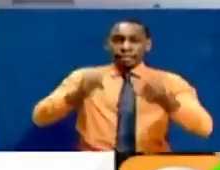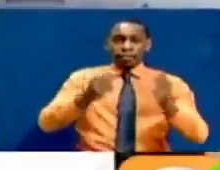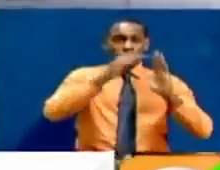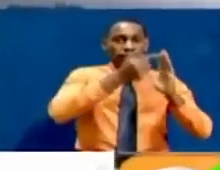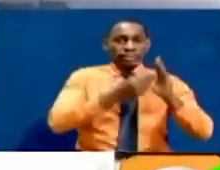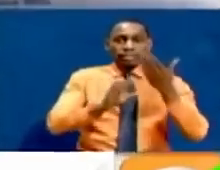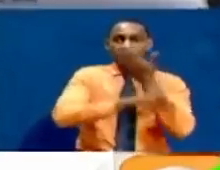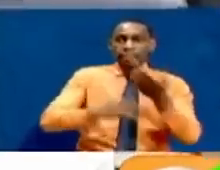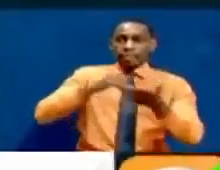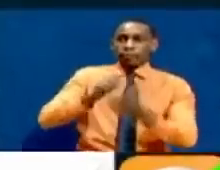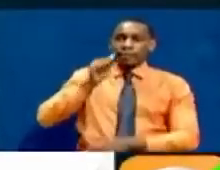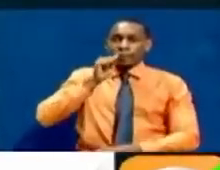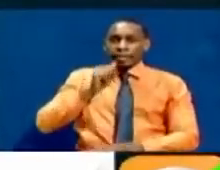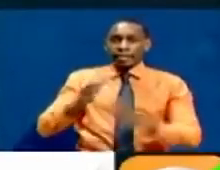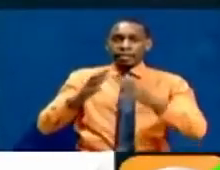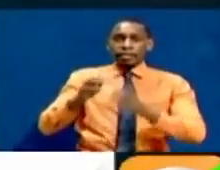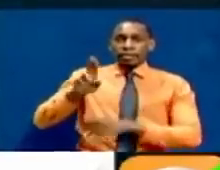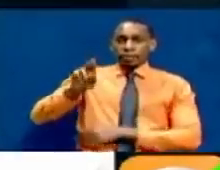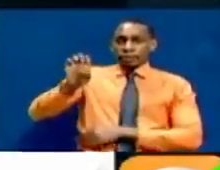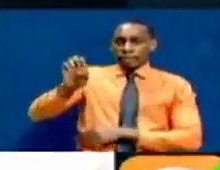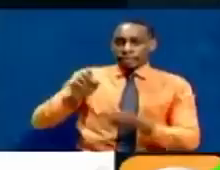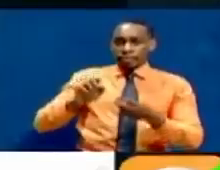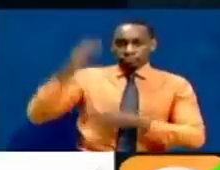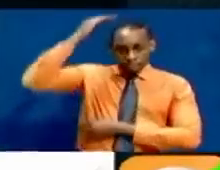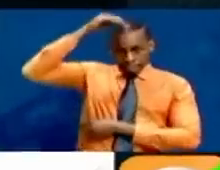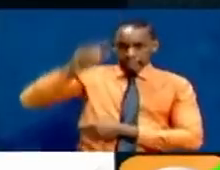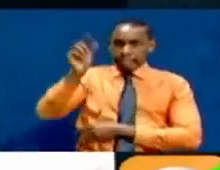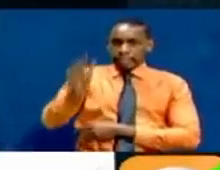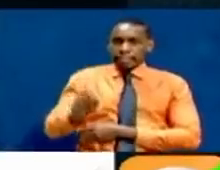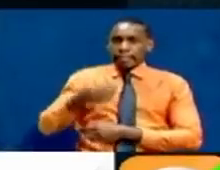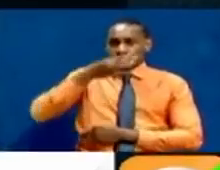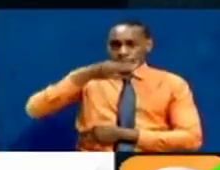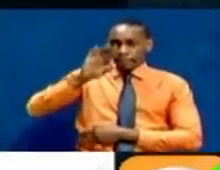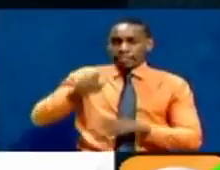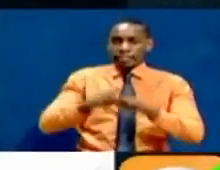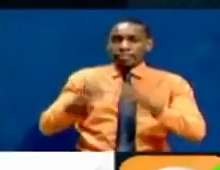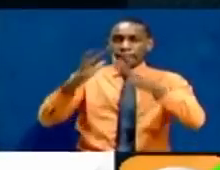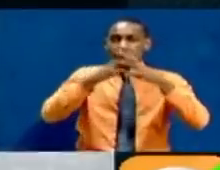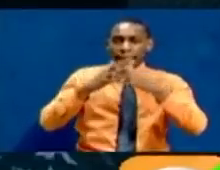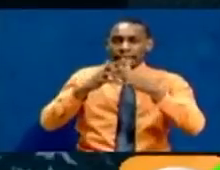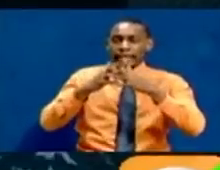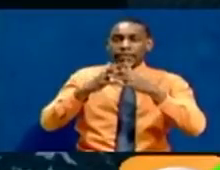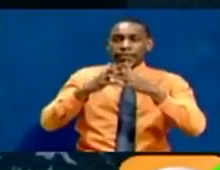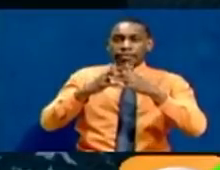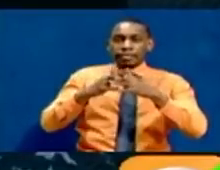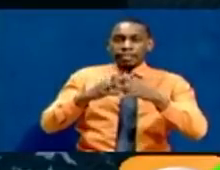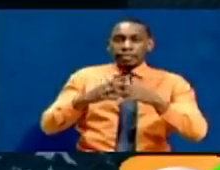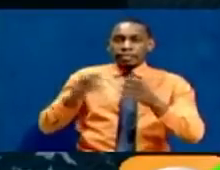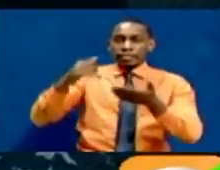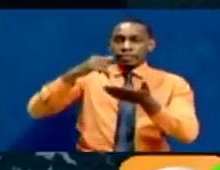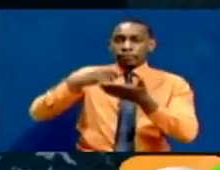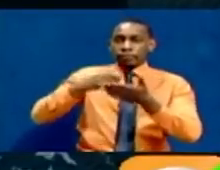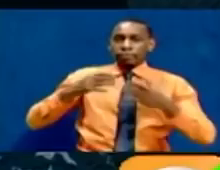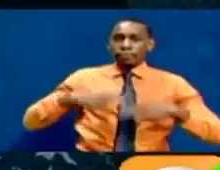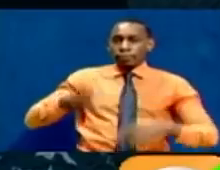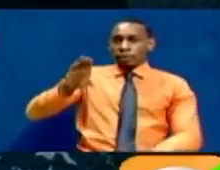listed countries include the United Kingdom, United Arab Emirates, Qatar, Italy, France, as well as the United States of America, with the exception of